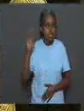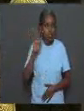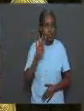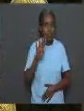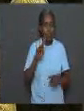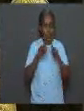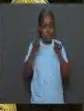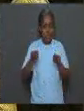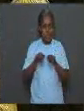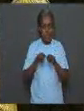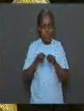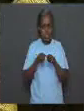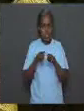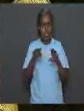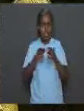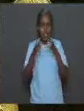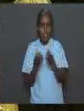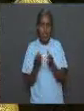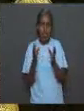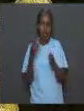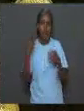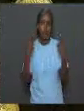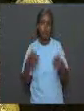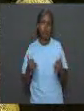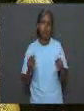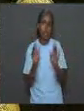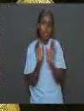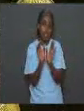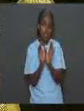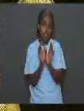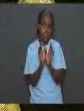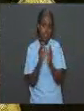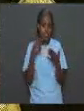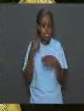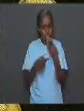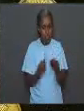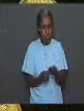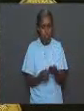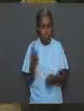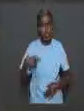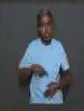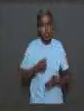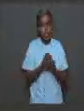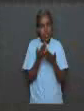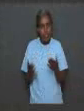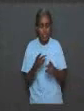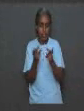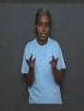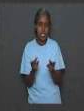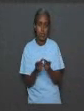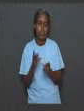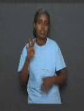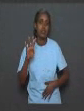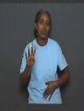There are 4 aces in a deck of playing cards. Therefore, our